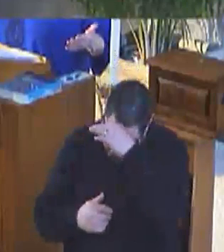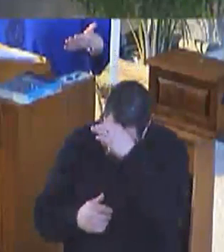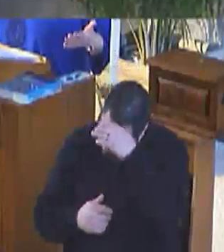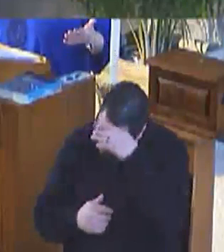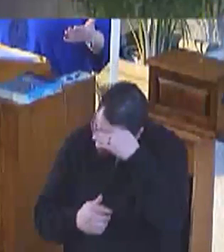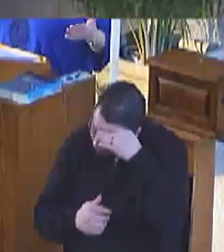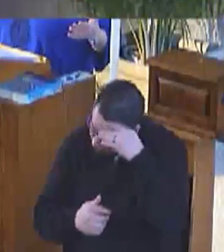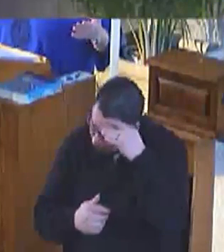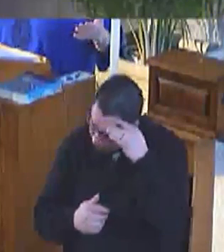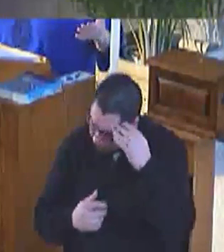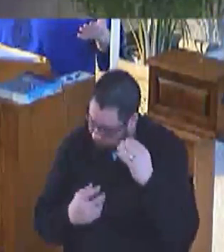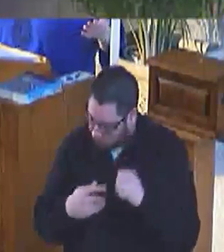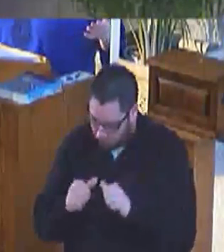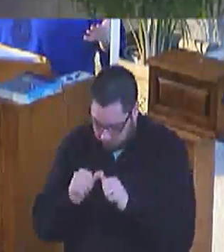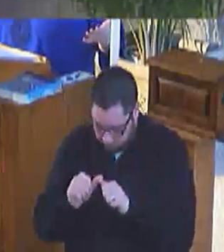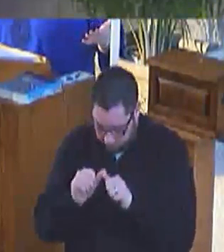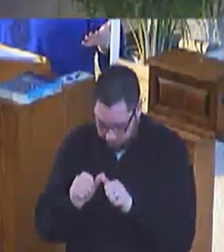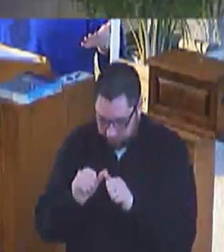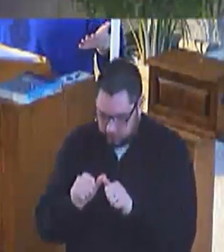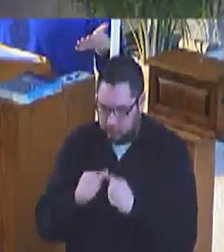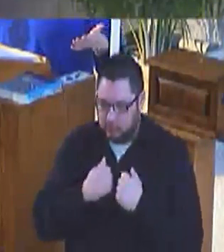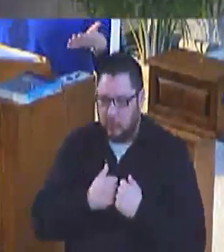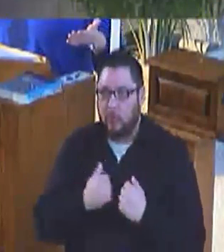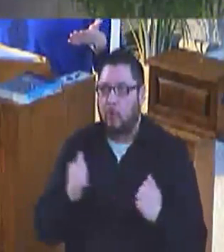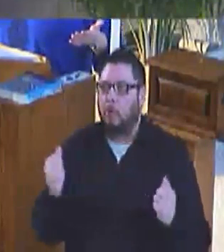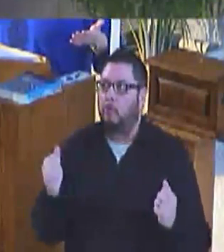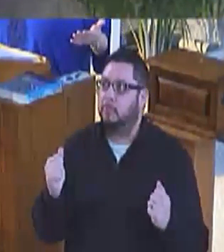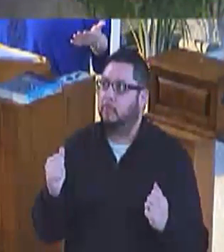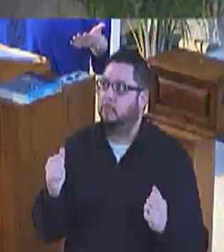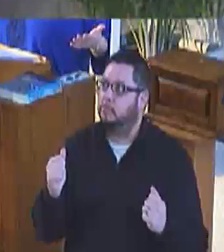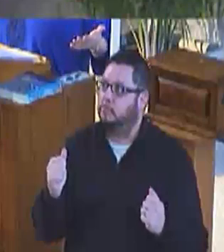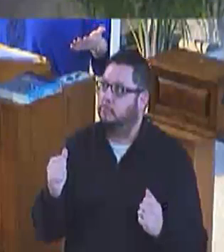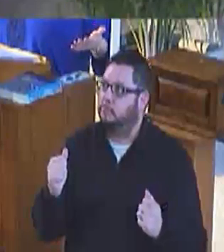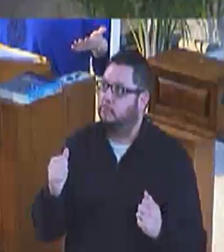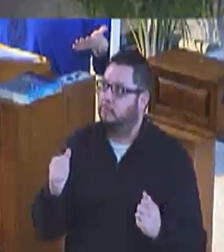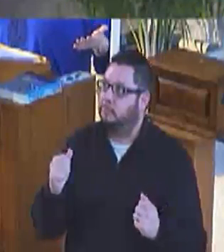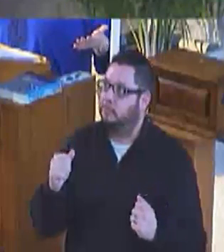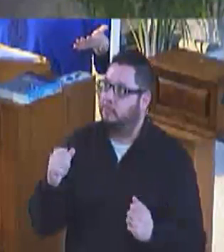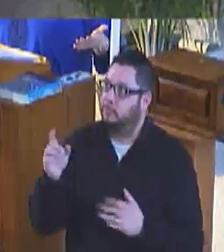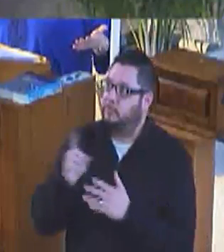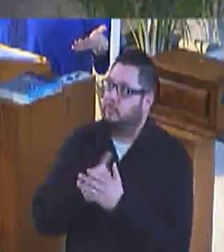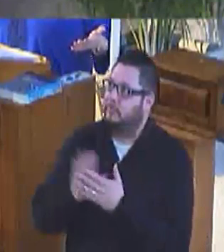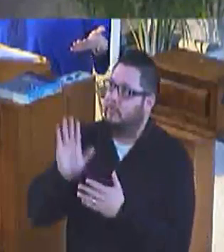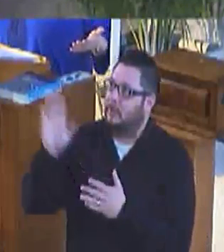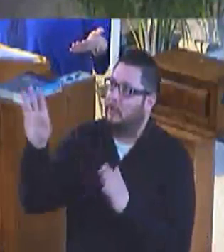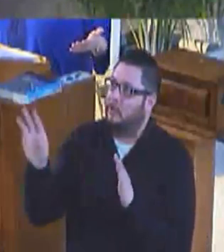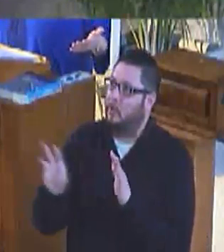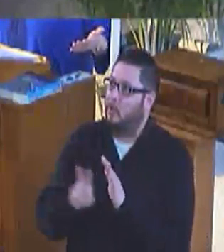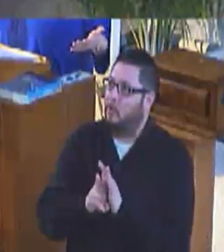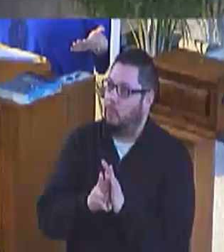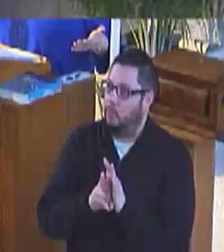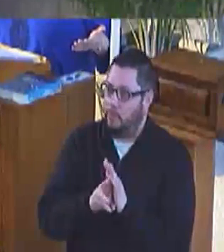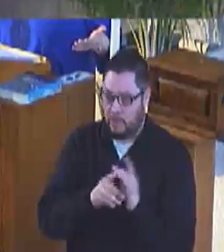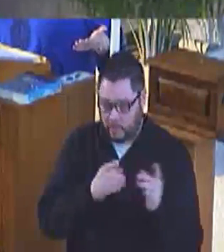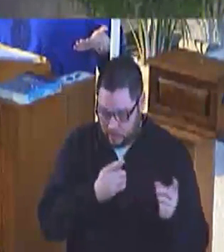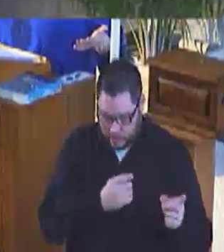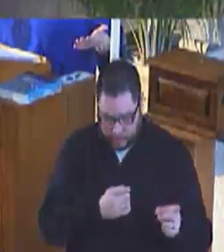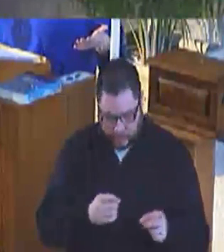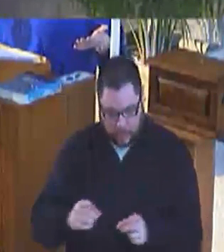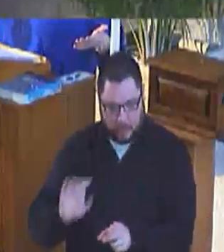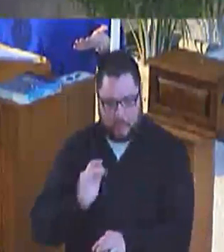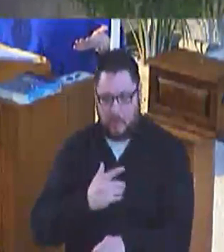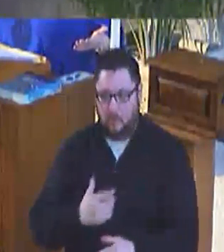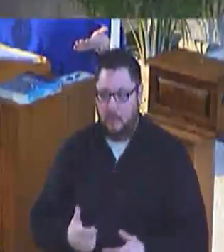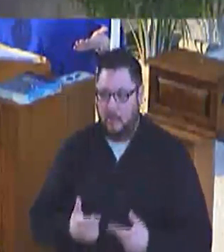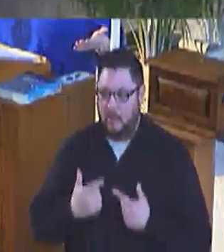We remain open to the divine will of God unfolding in our lives as